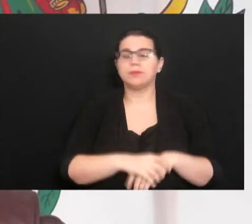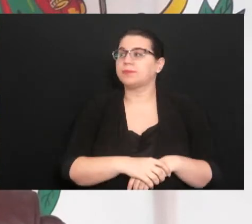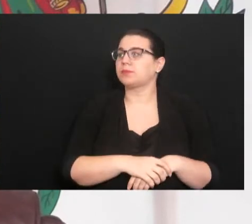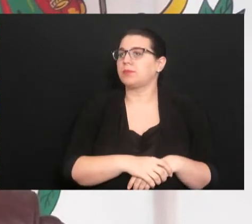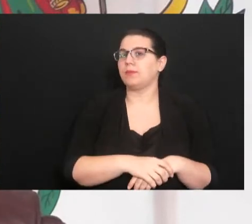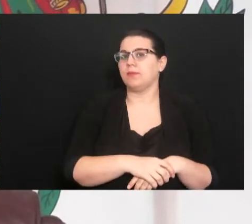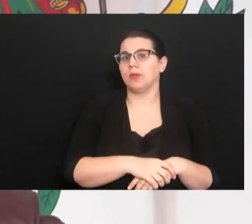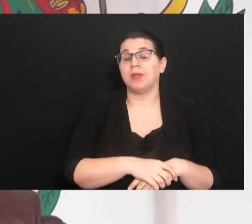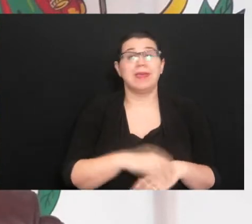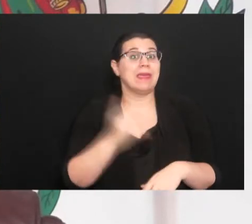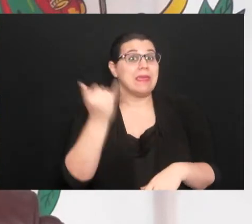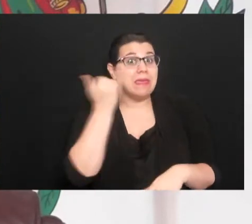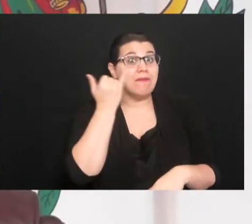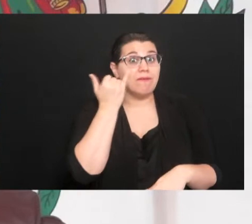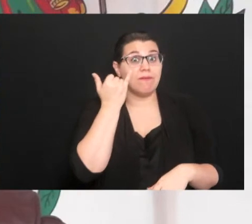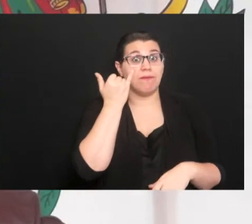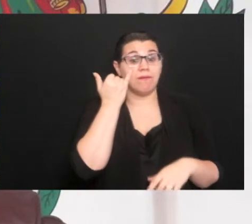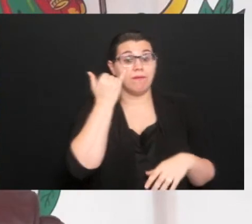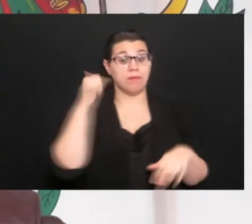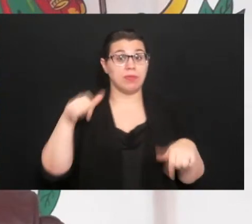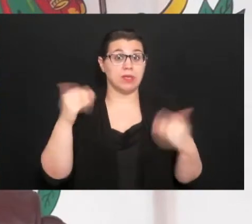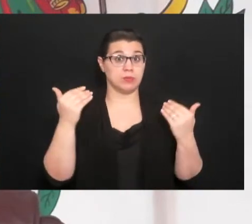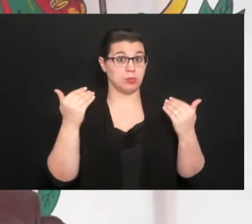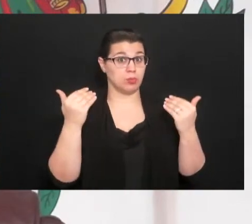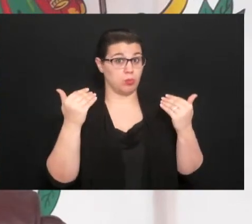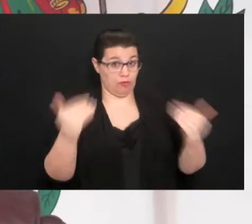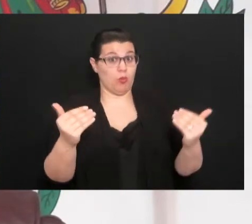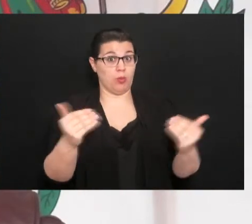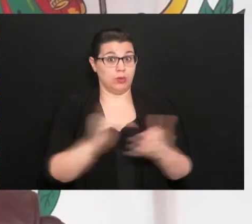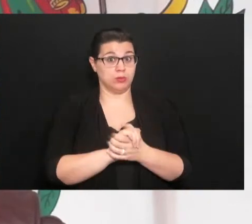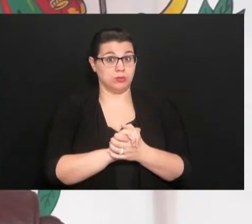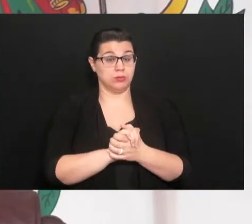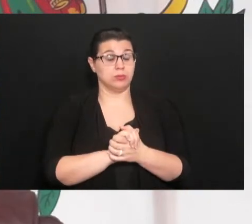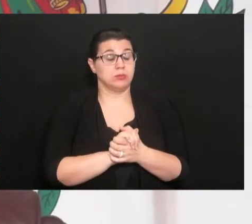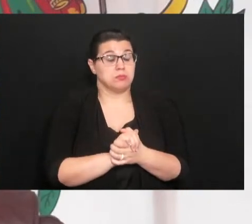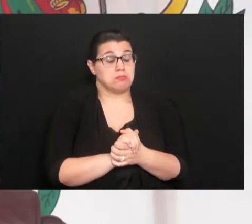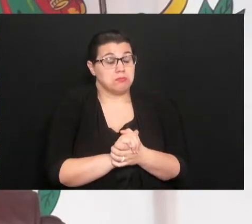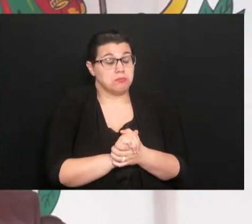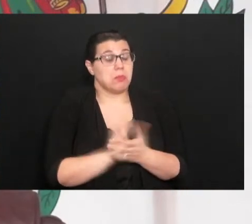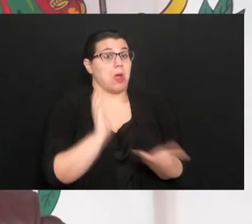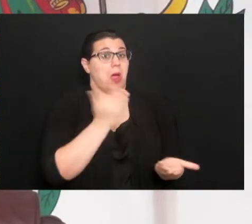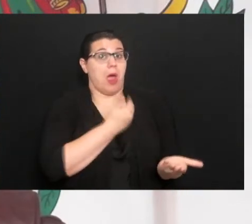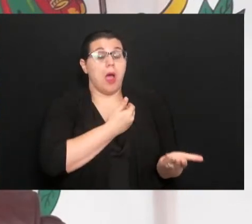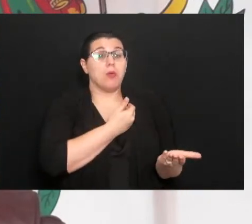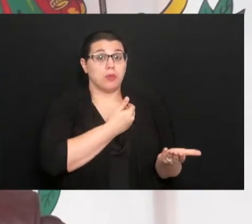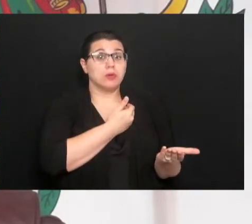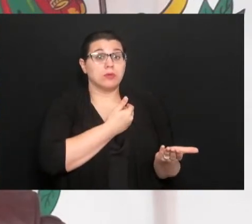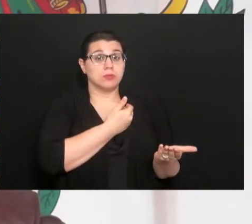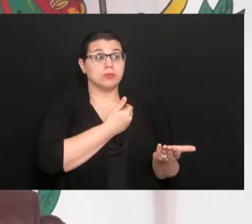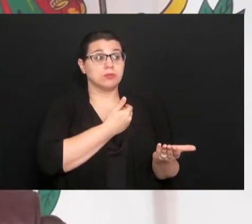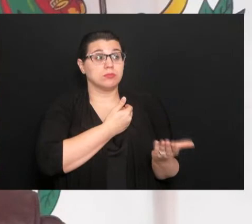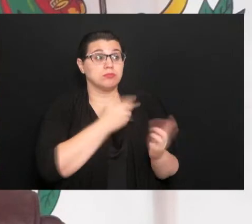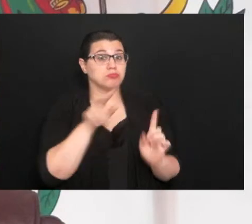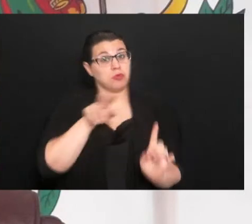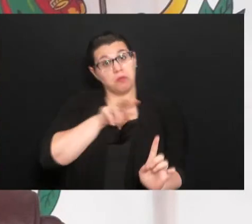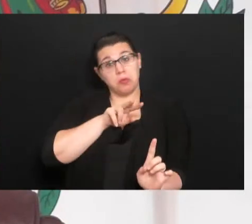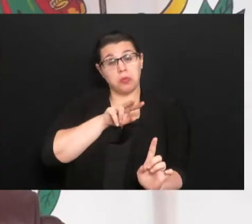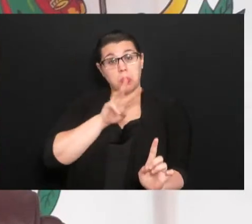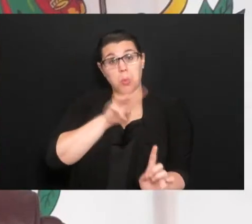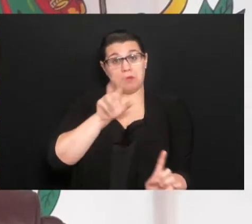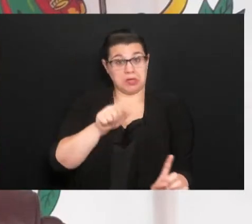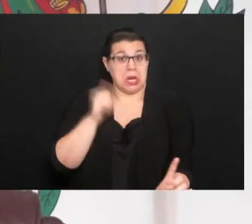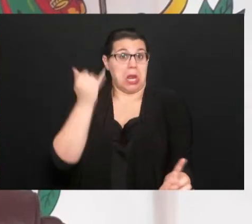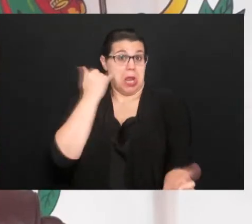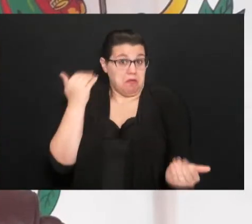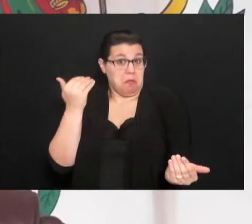as this goes forward, if from our standpoint, in the state of West Virginia, if it goes forward and the